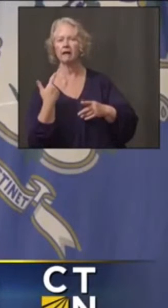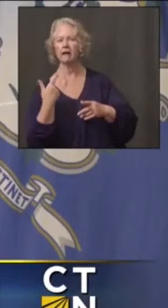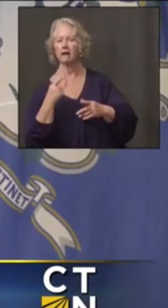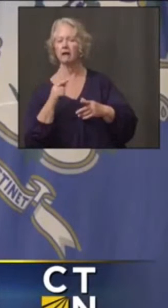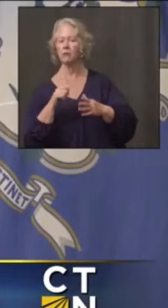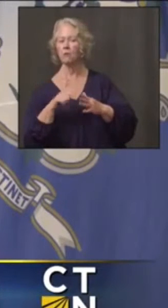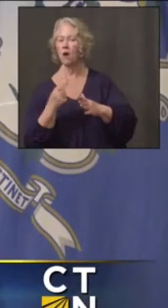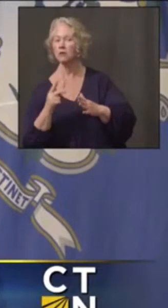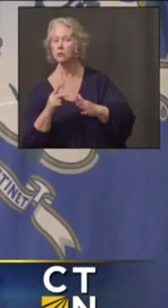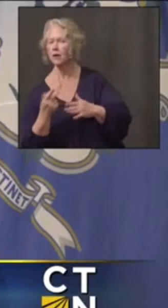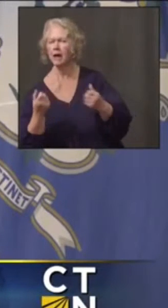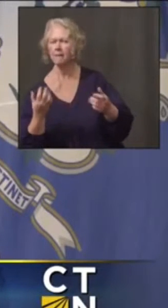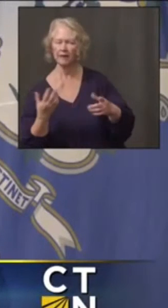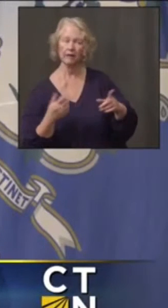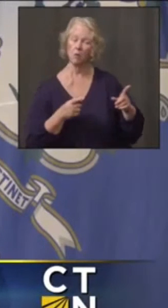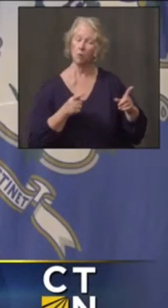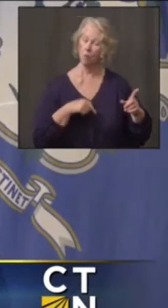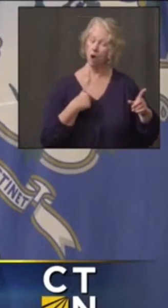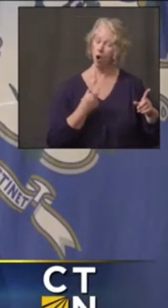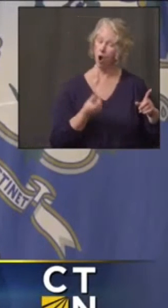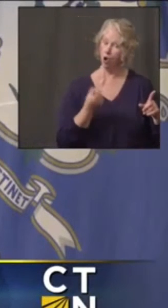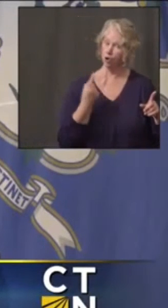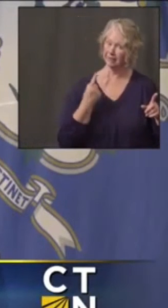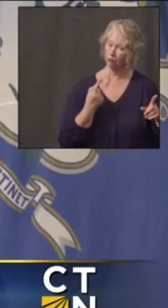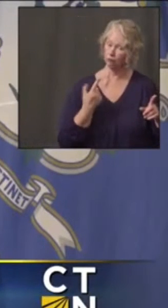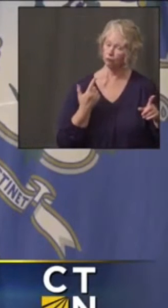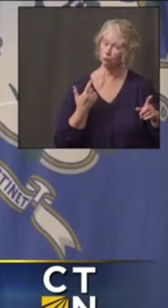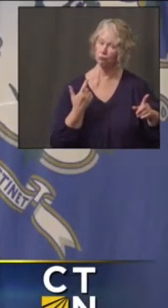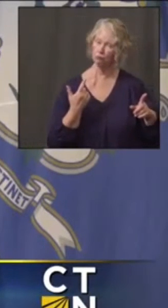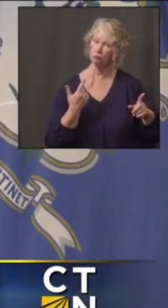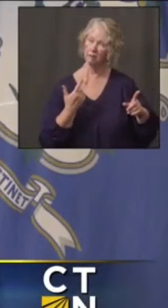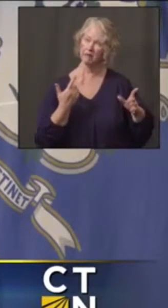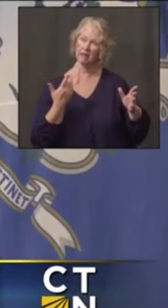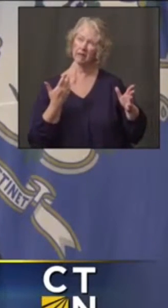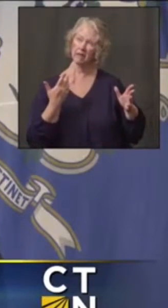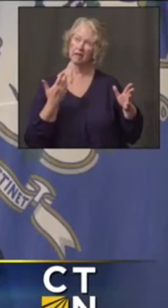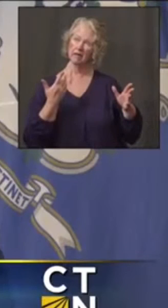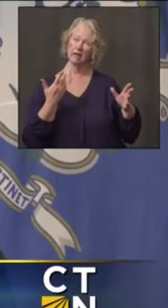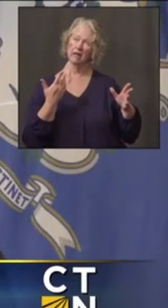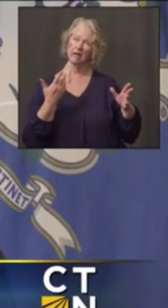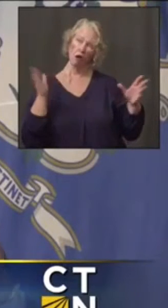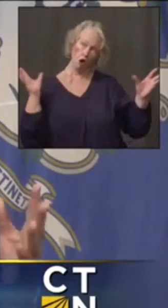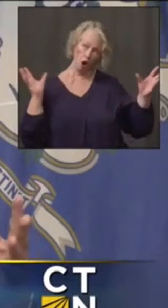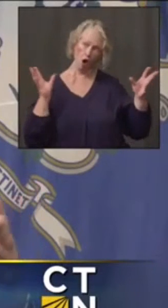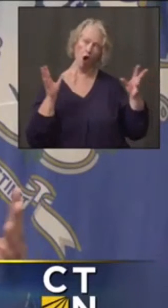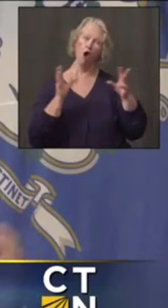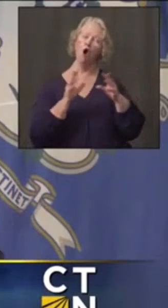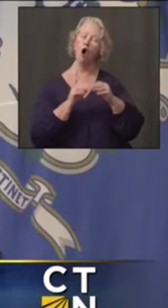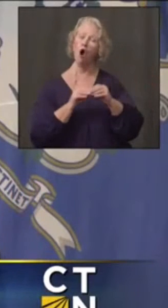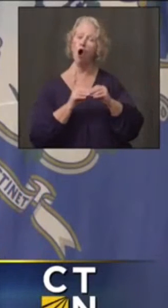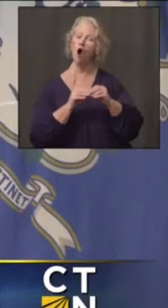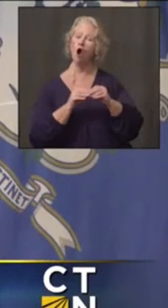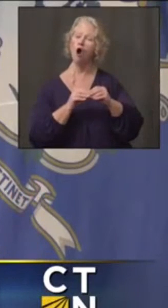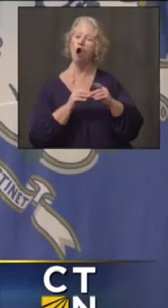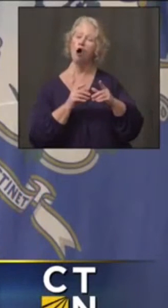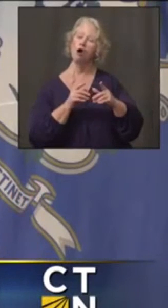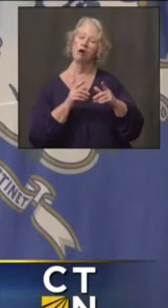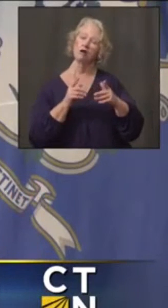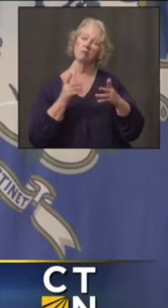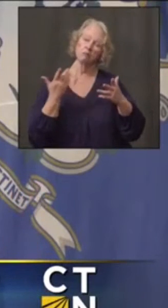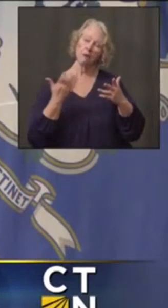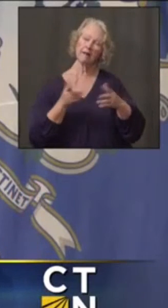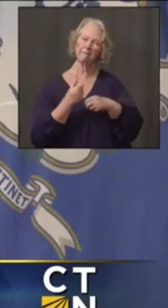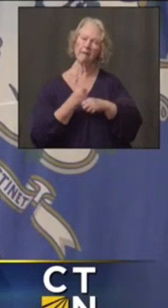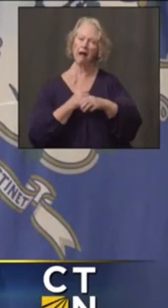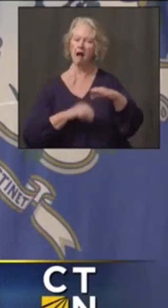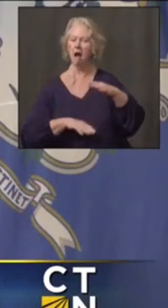I could just say what I've understood from Pfizer, which is maybe 5 to 10 million. Not we, but the country by the end of this year. And I think you've